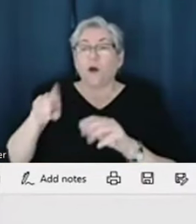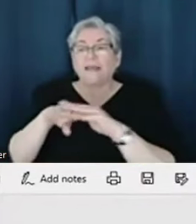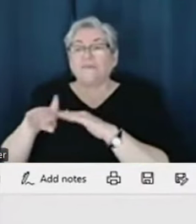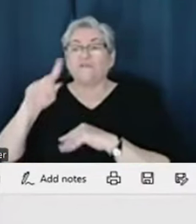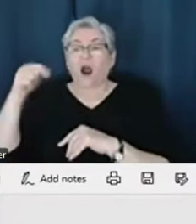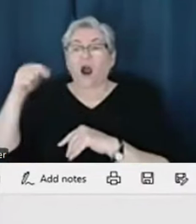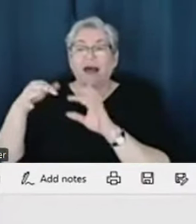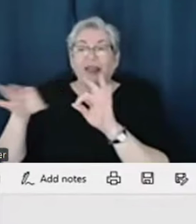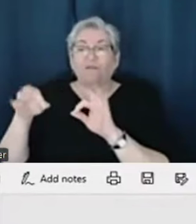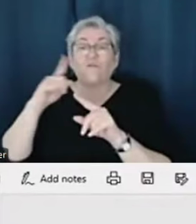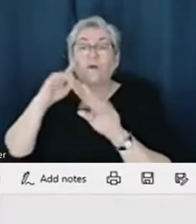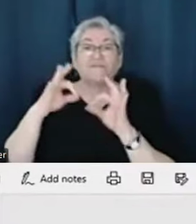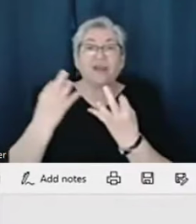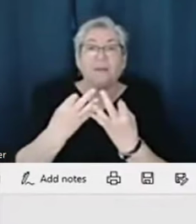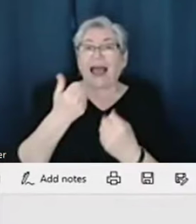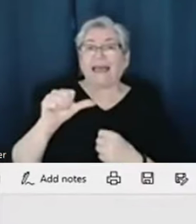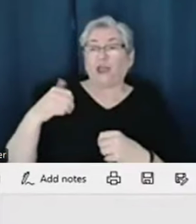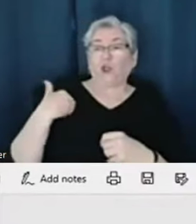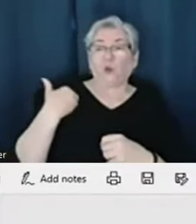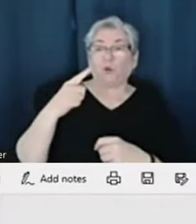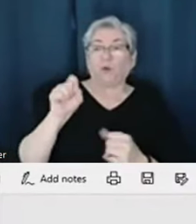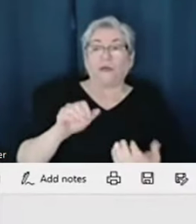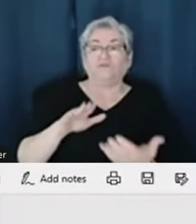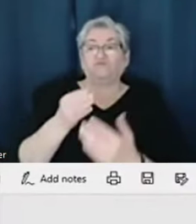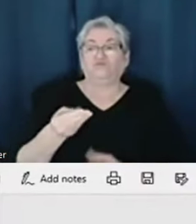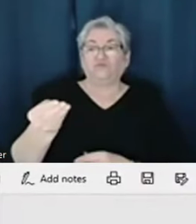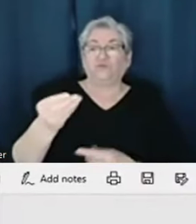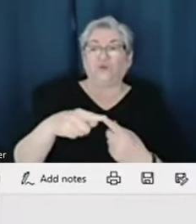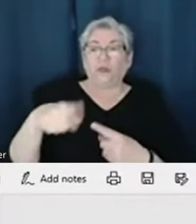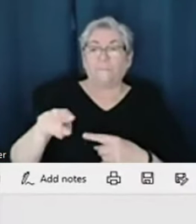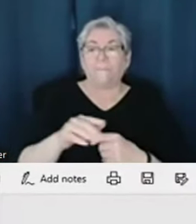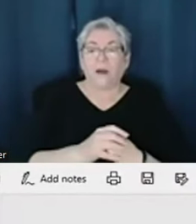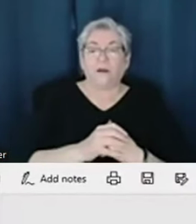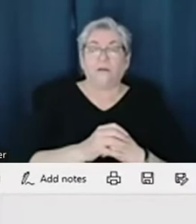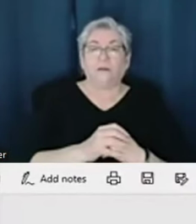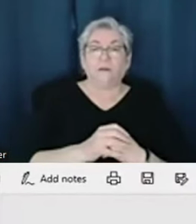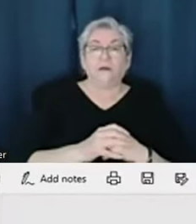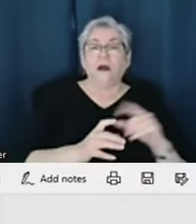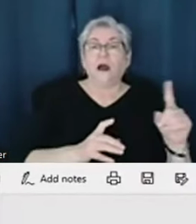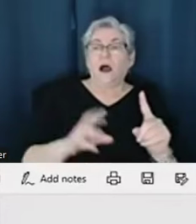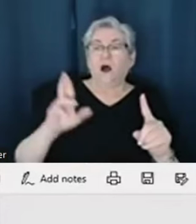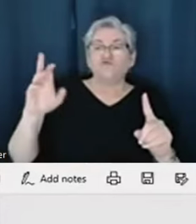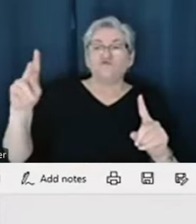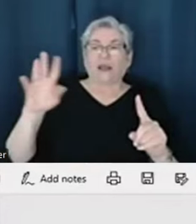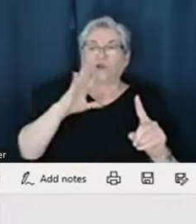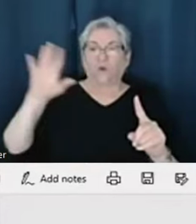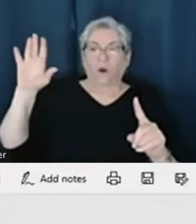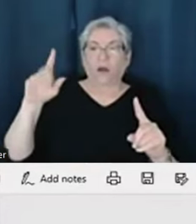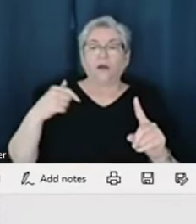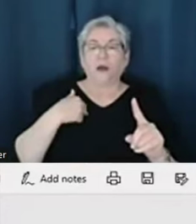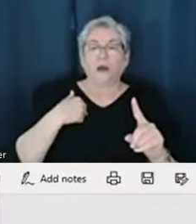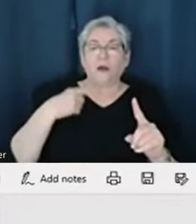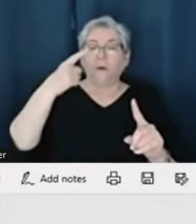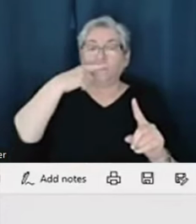and youth that you could directly give them to. If I could, one option for translation is because there's an